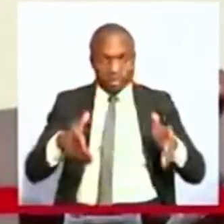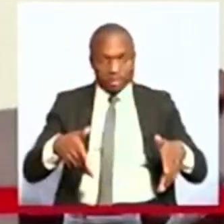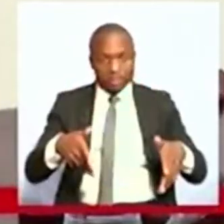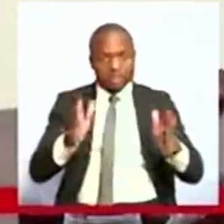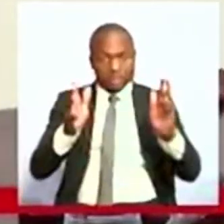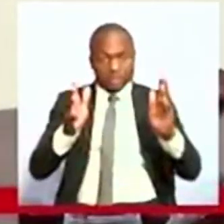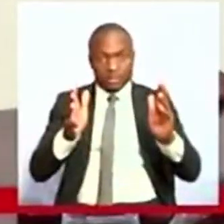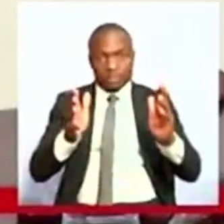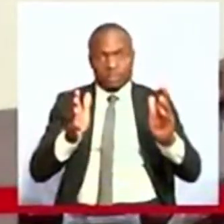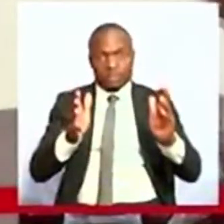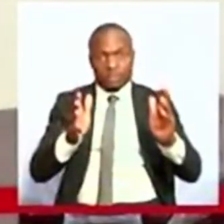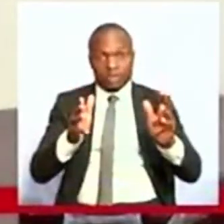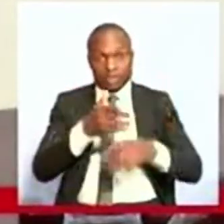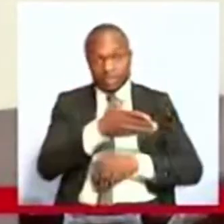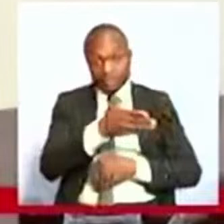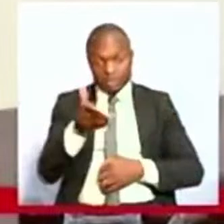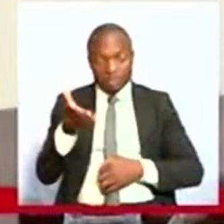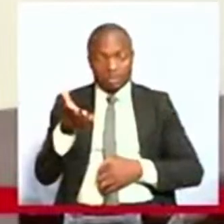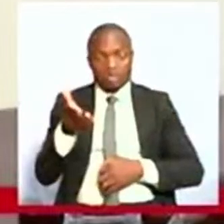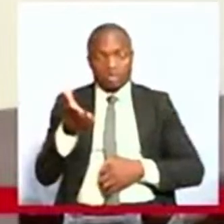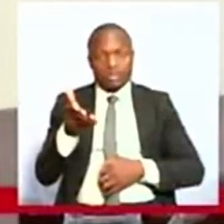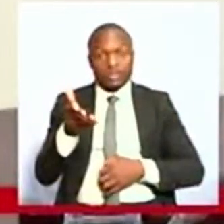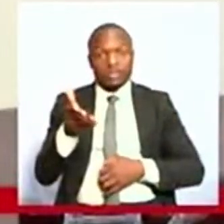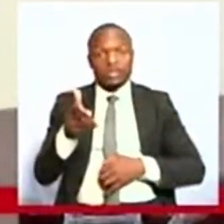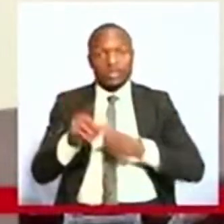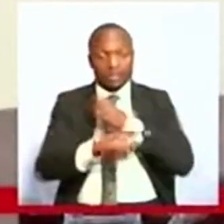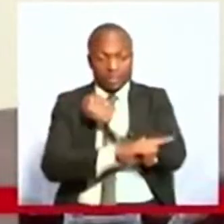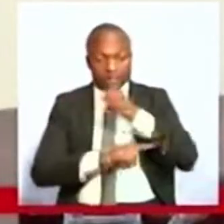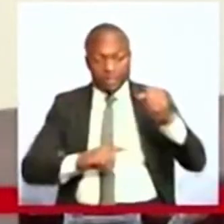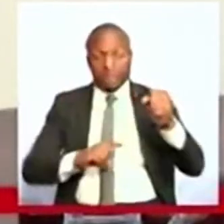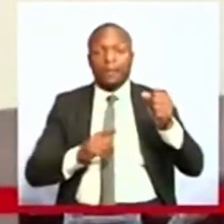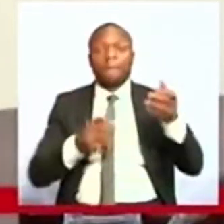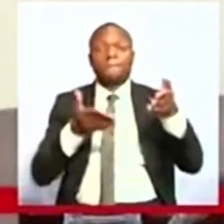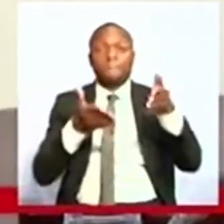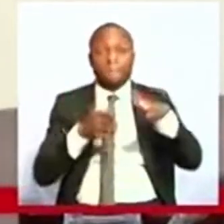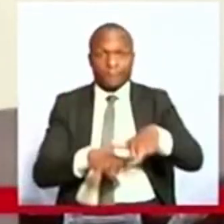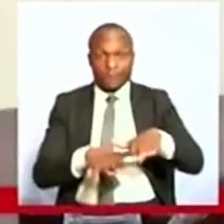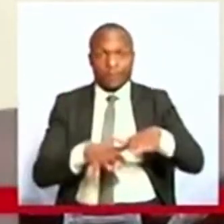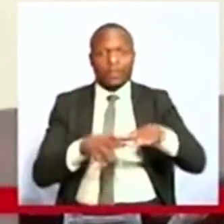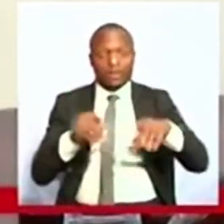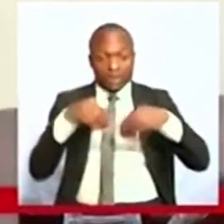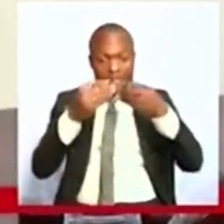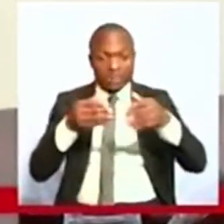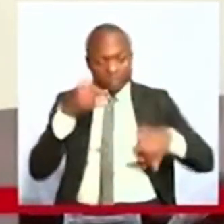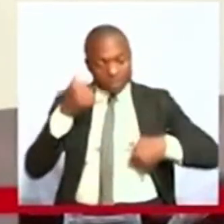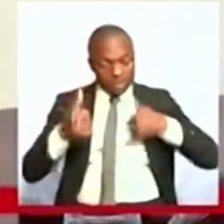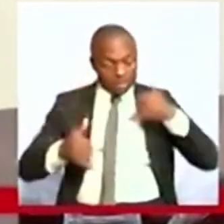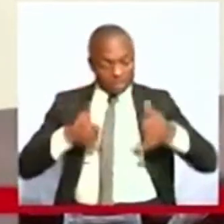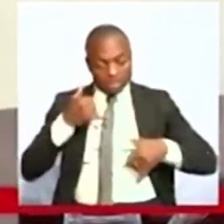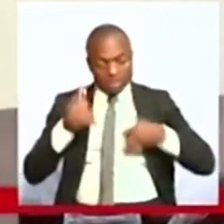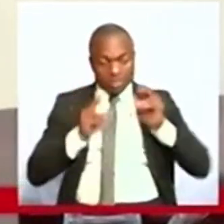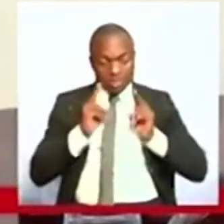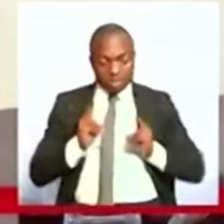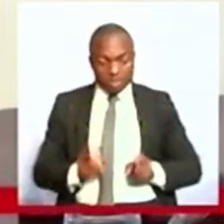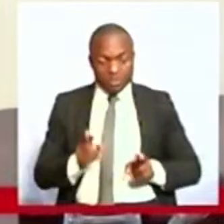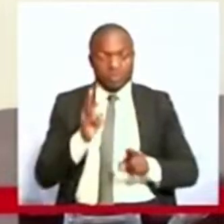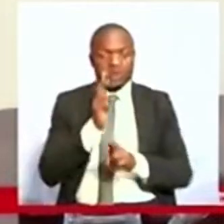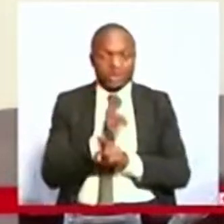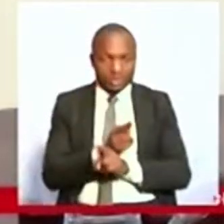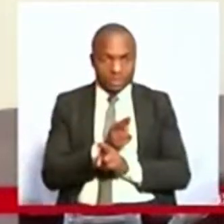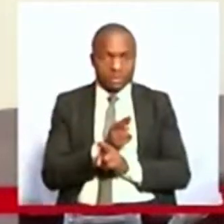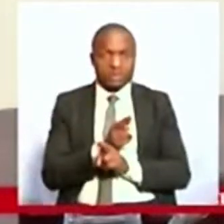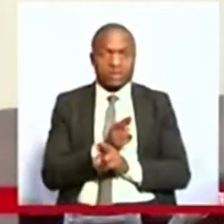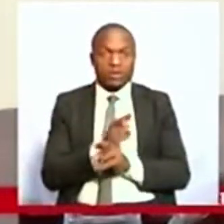imposition of the death penalty, as this will give effect to the enjoyment of the human rights to life